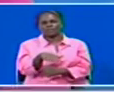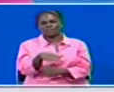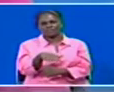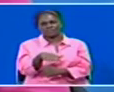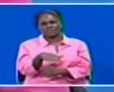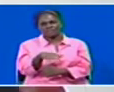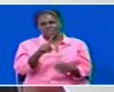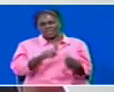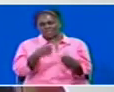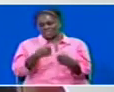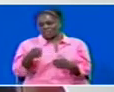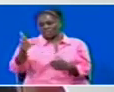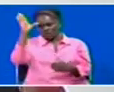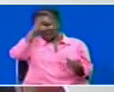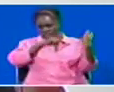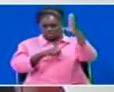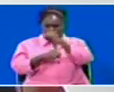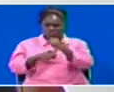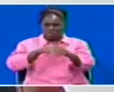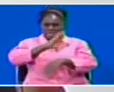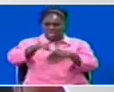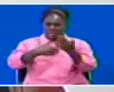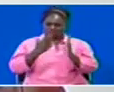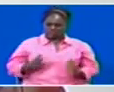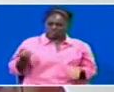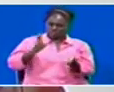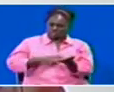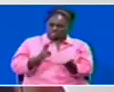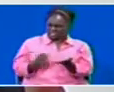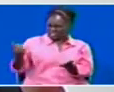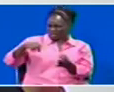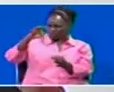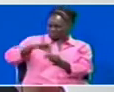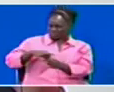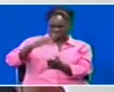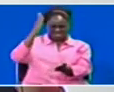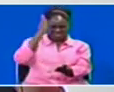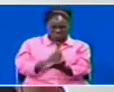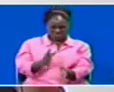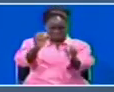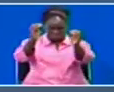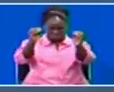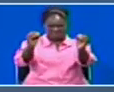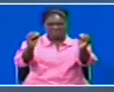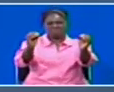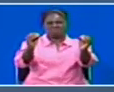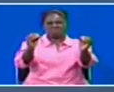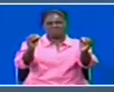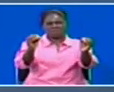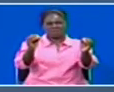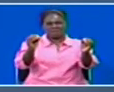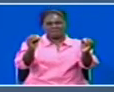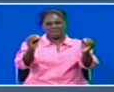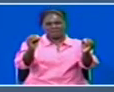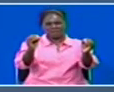parties, then you assume that everybody who registers as a voter turns up to vote, which is not necessarily the case. And turns up to vote for the specific